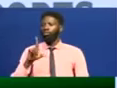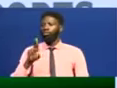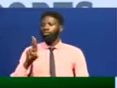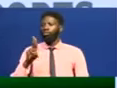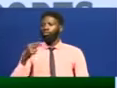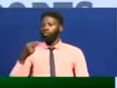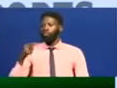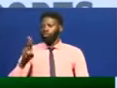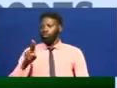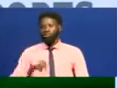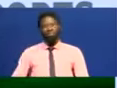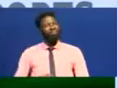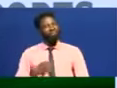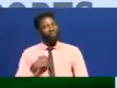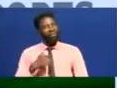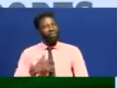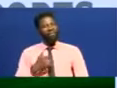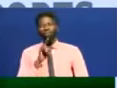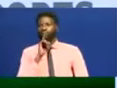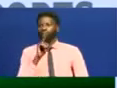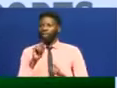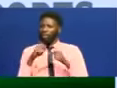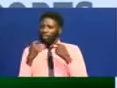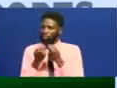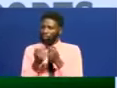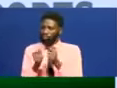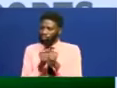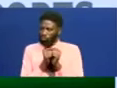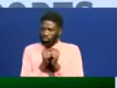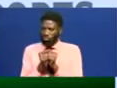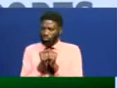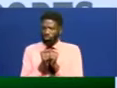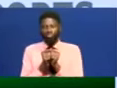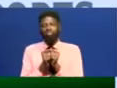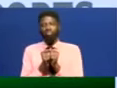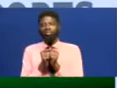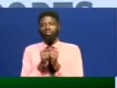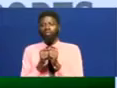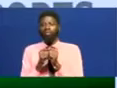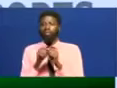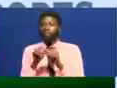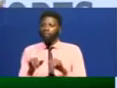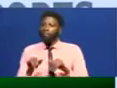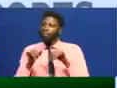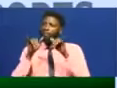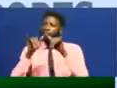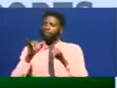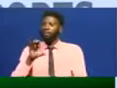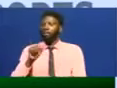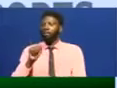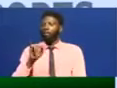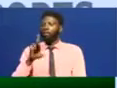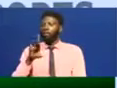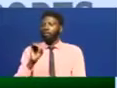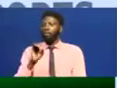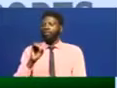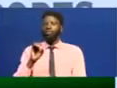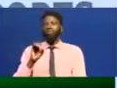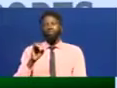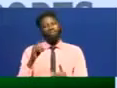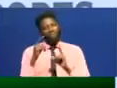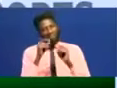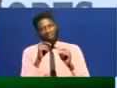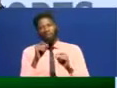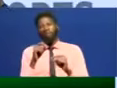my team that accompanied me to Cairo will tell you they actually came to wake me up. I had done a